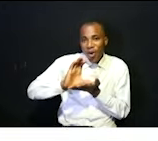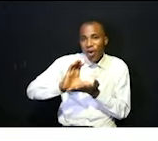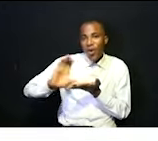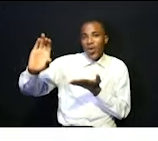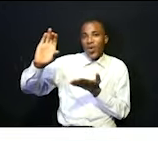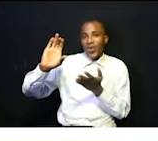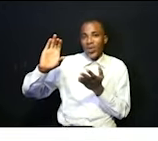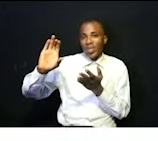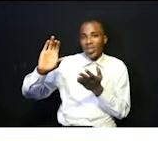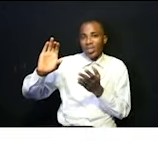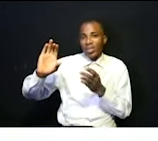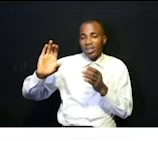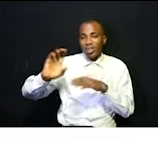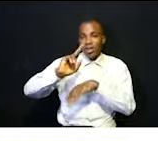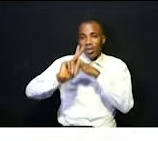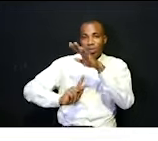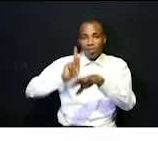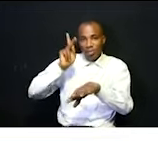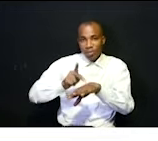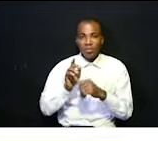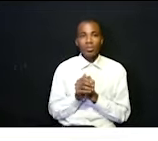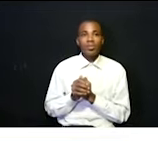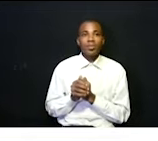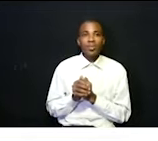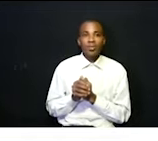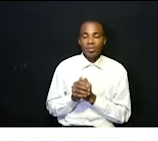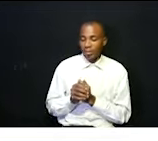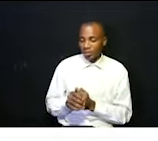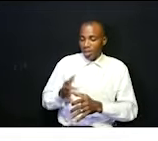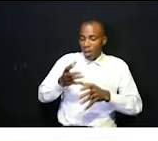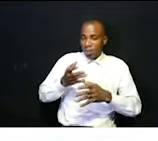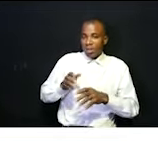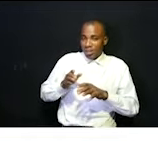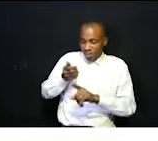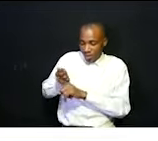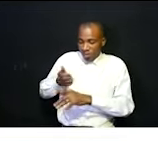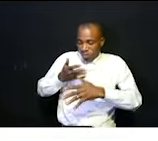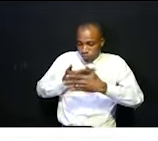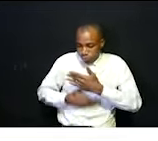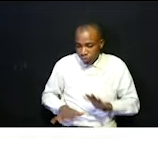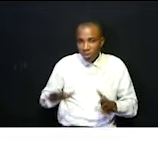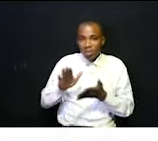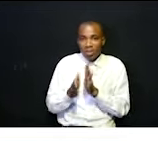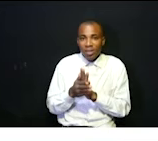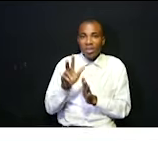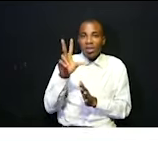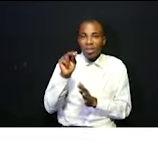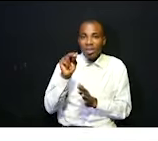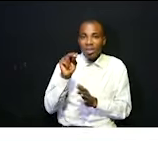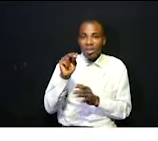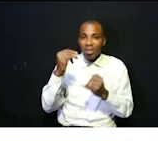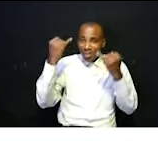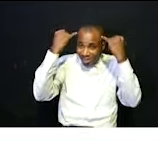suyapon another four. 30 judges. Emu edriasa ebeye atimwafo. 65